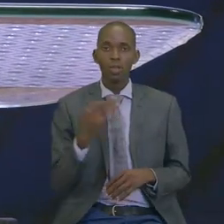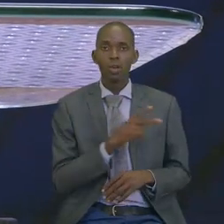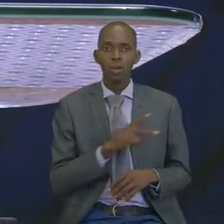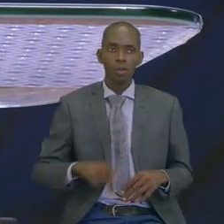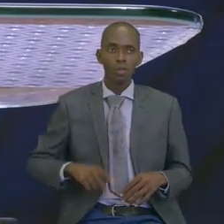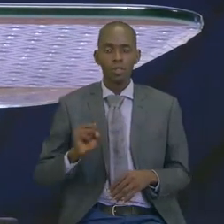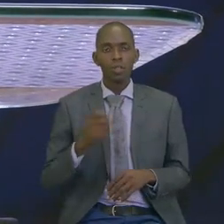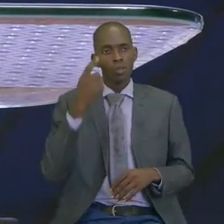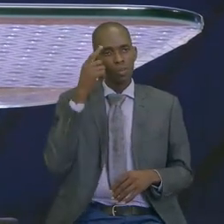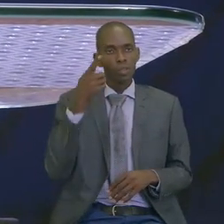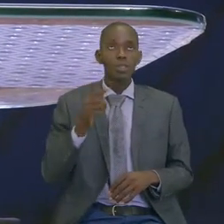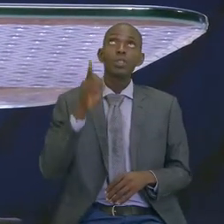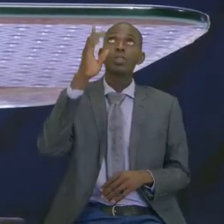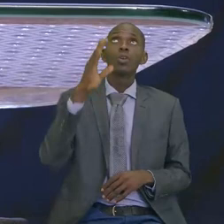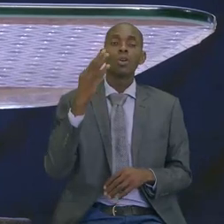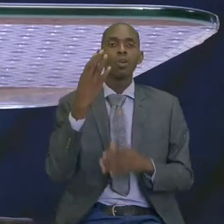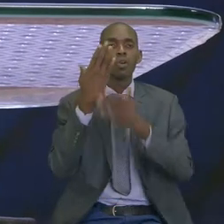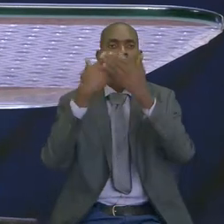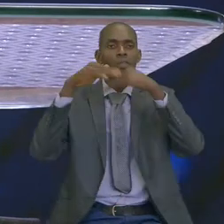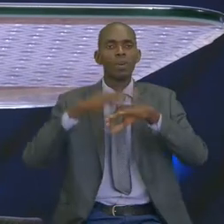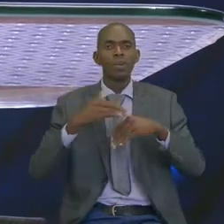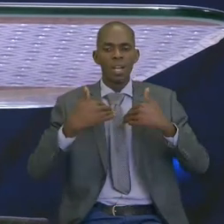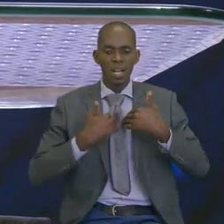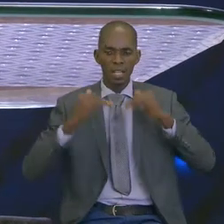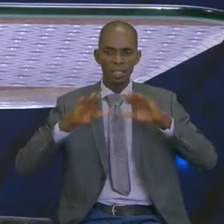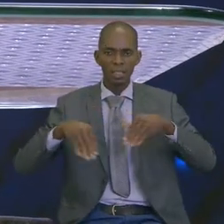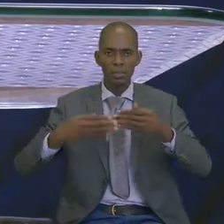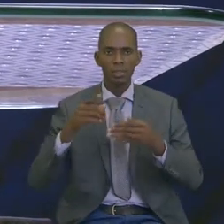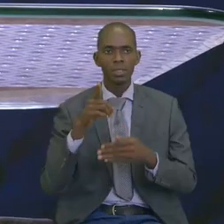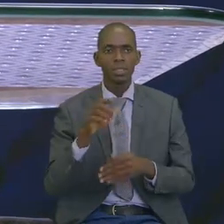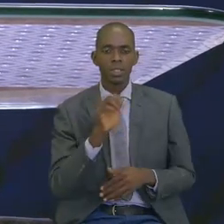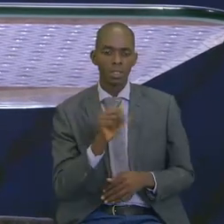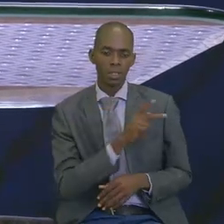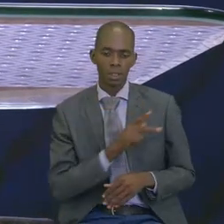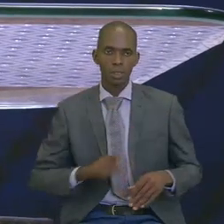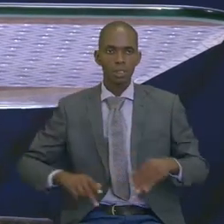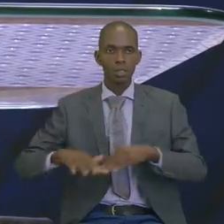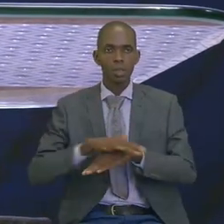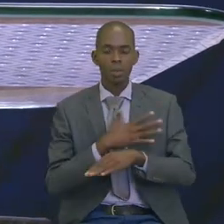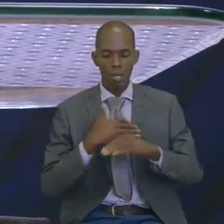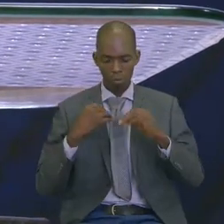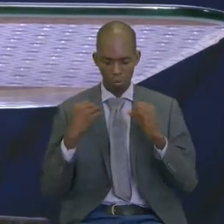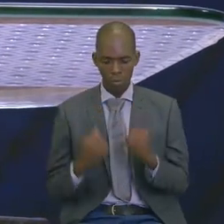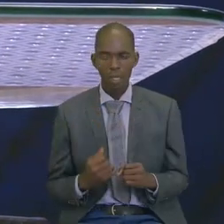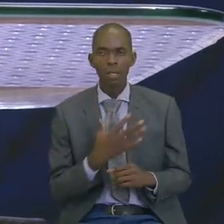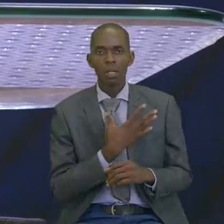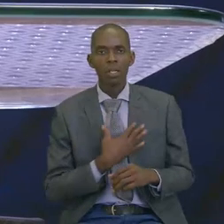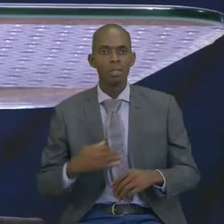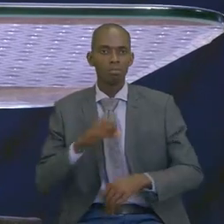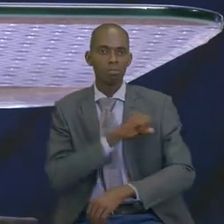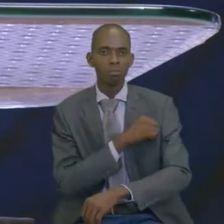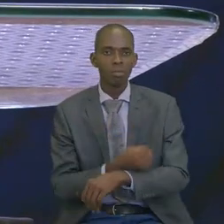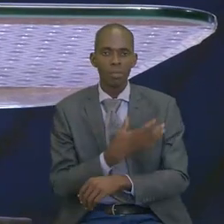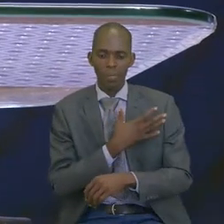the God of heaven hath given thee a kingdom and power and strength